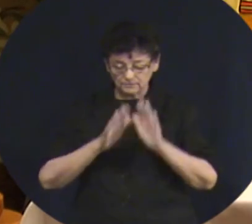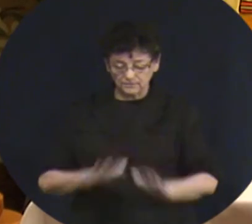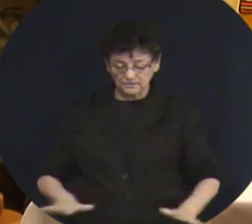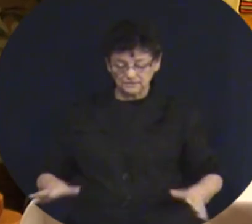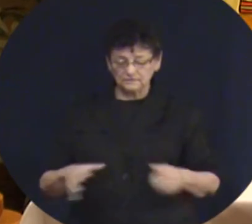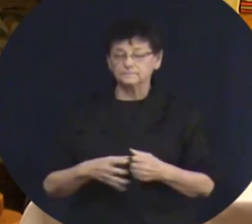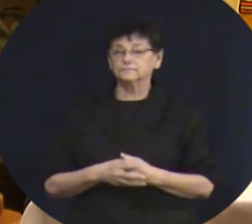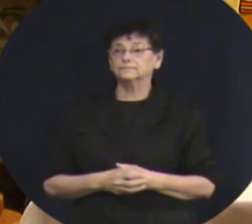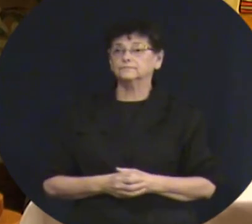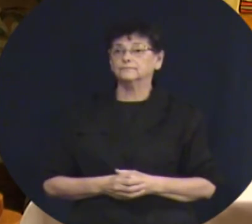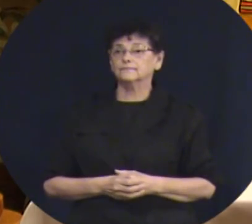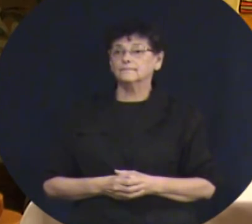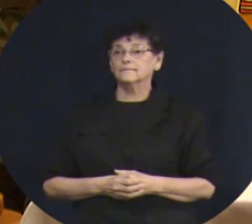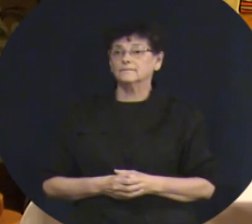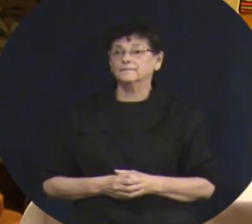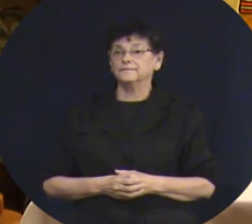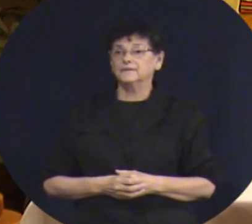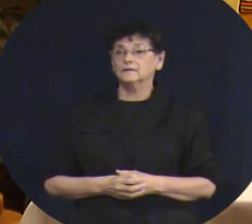Grant us peace.